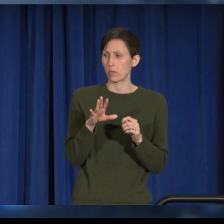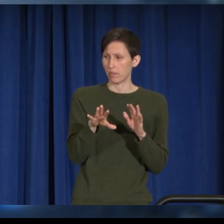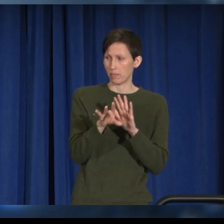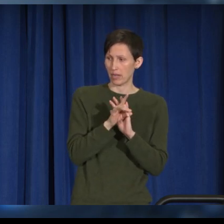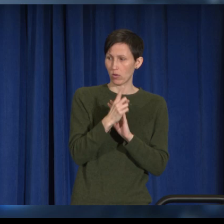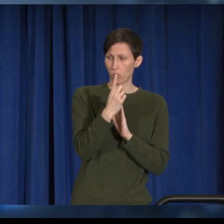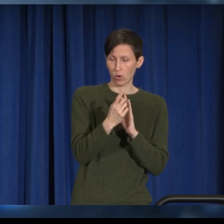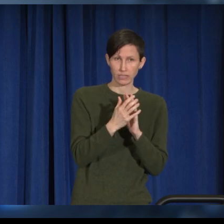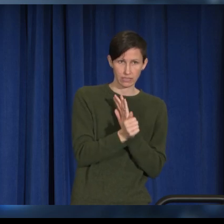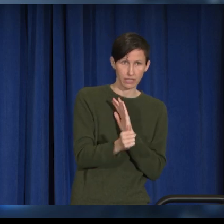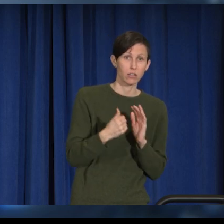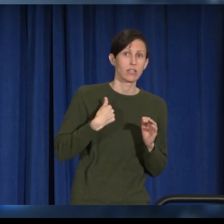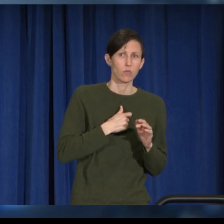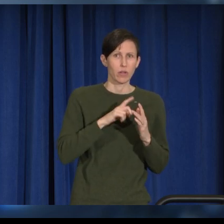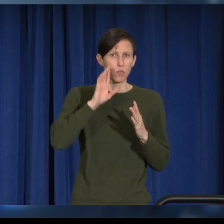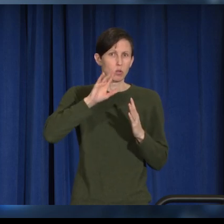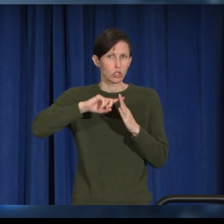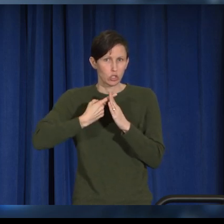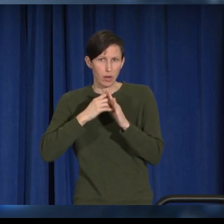week, and we can start playing.